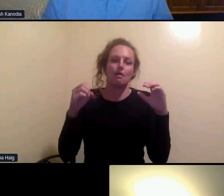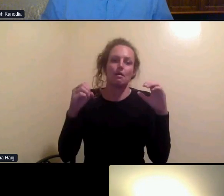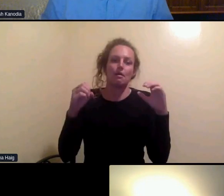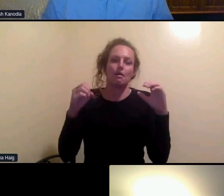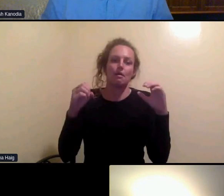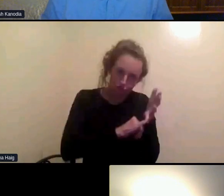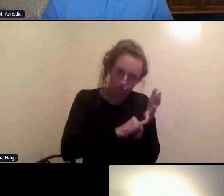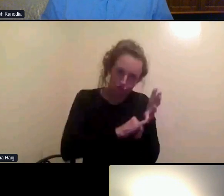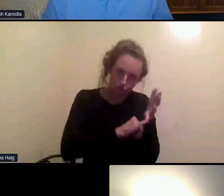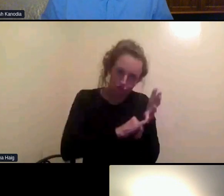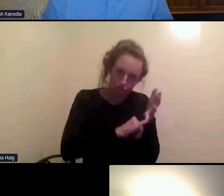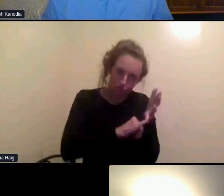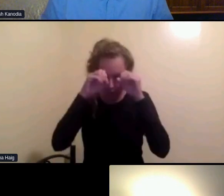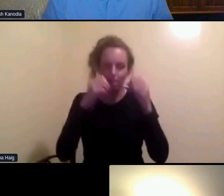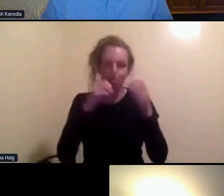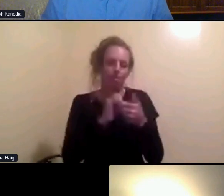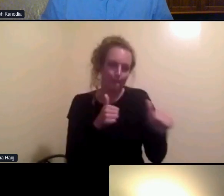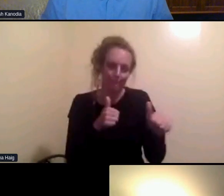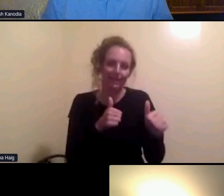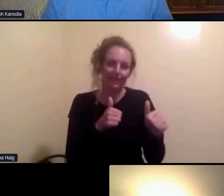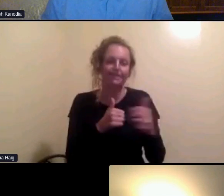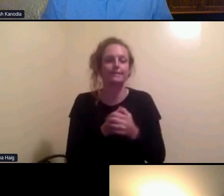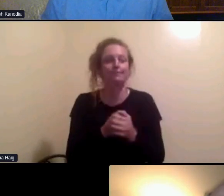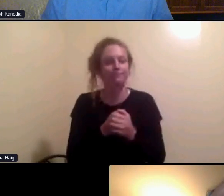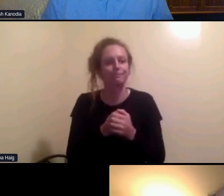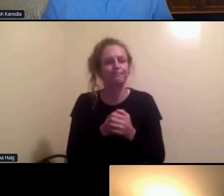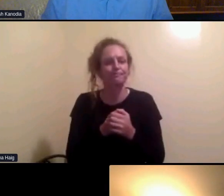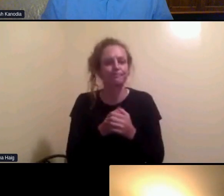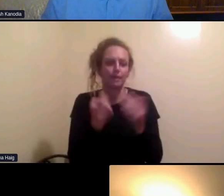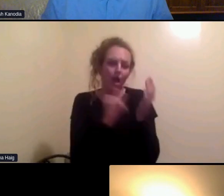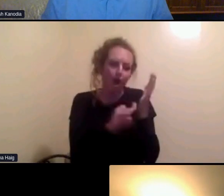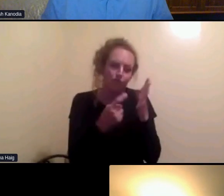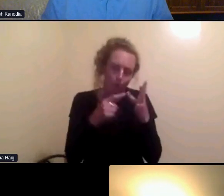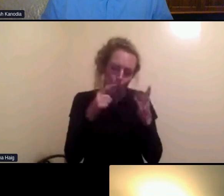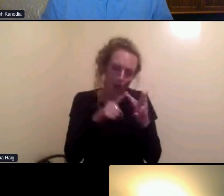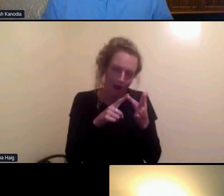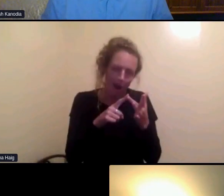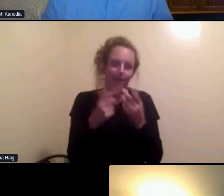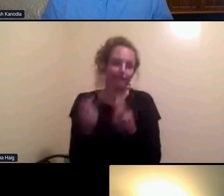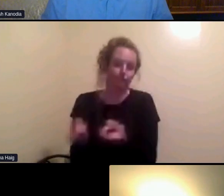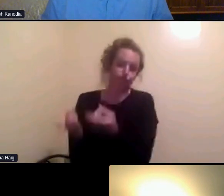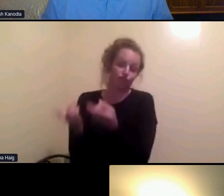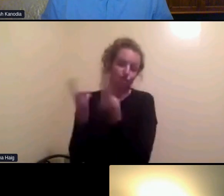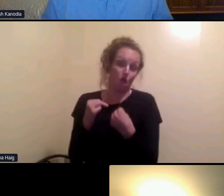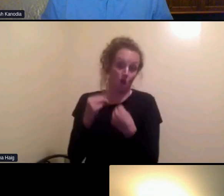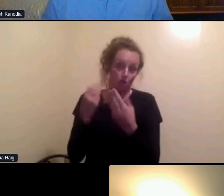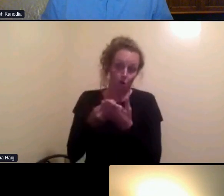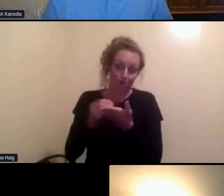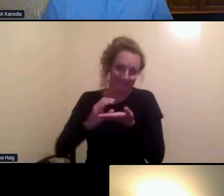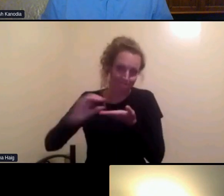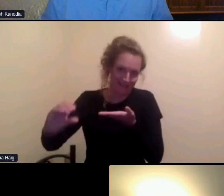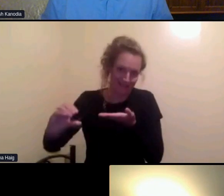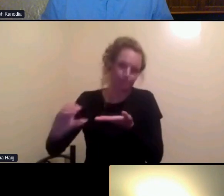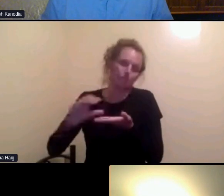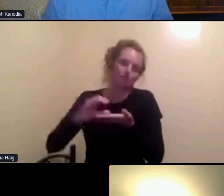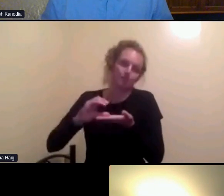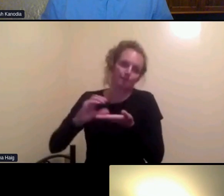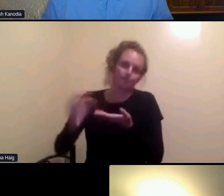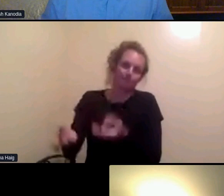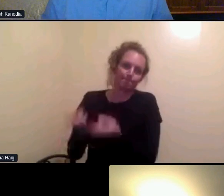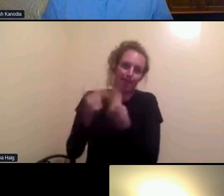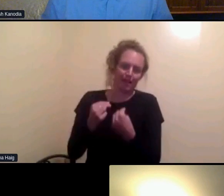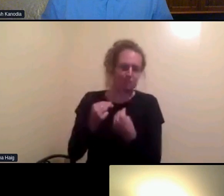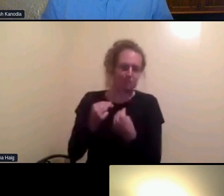this is a really interesting one, because when I saw return on investment and do we need to have a return on investment for doing the right thing for people